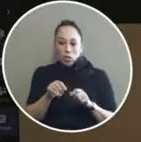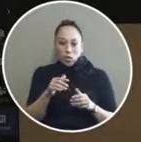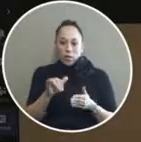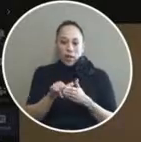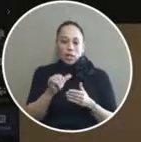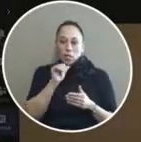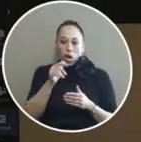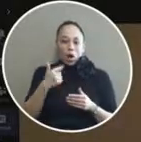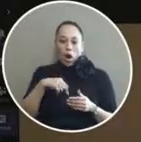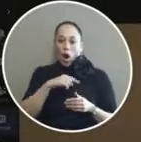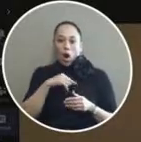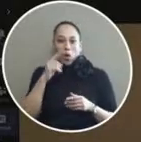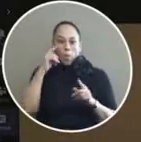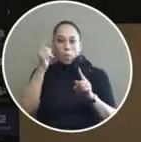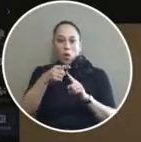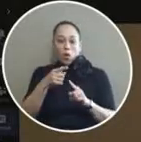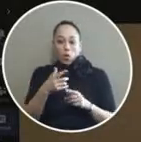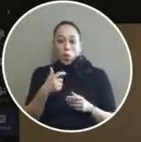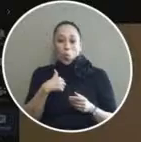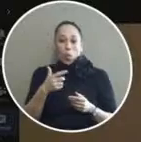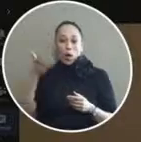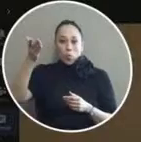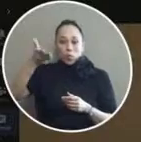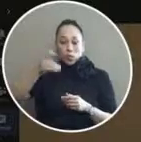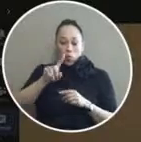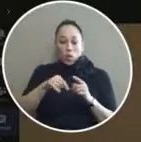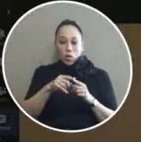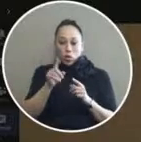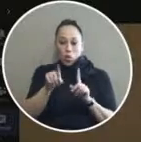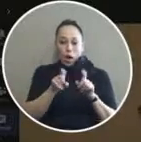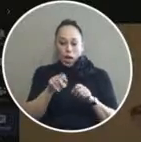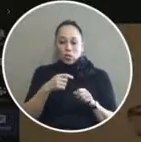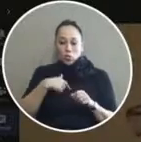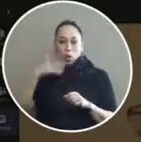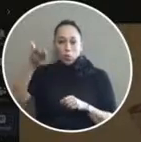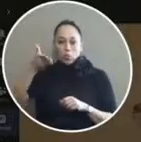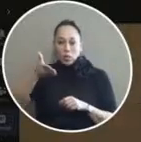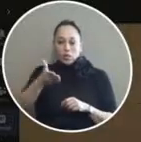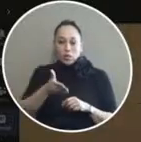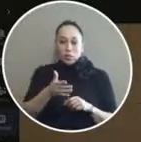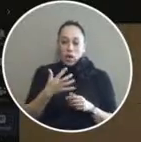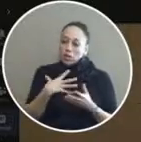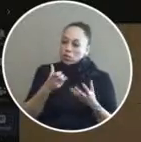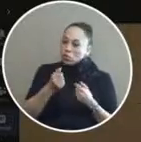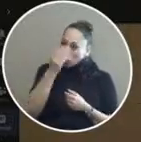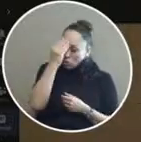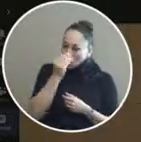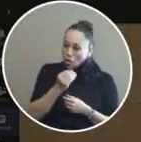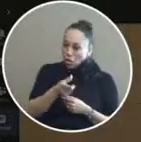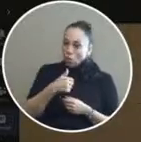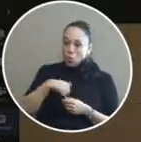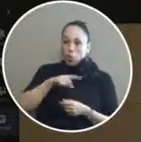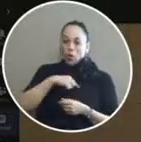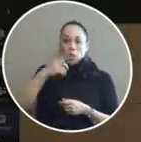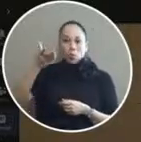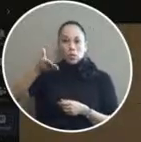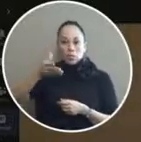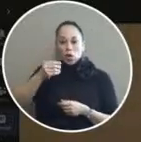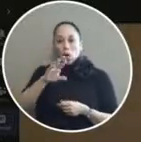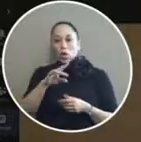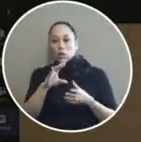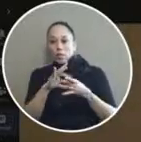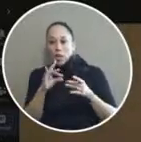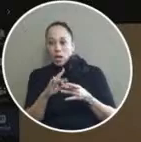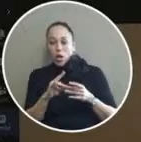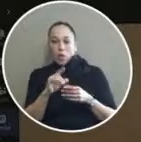our intent. Our thing is that we present, when you ask something, we present it. I'm just simply pointing it out that we presented it. Or if you make a comment